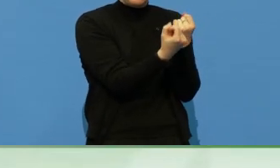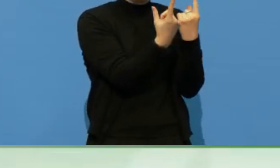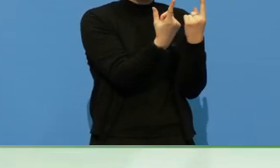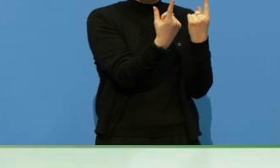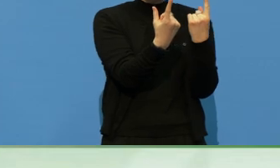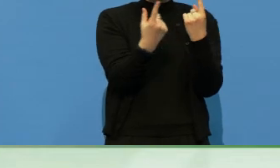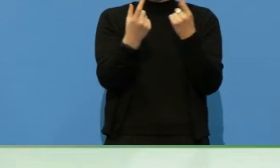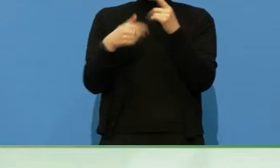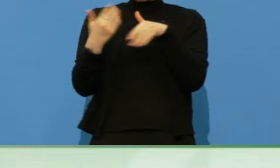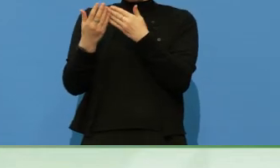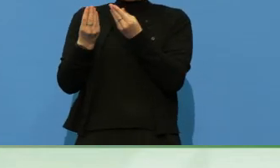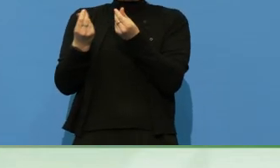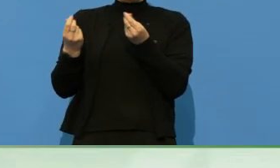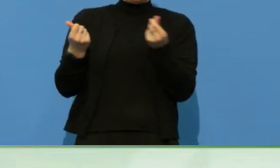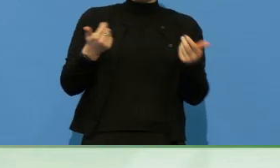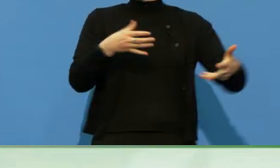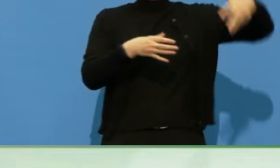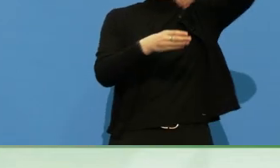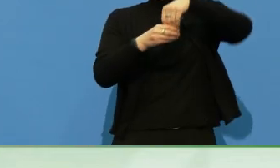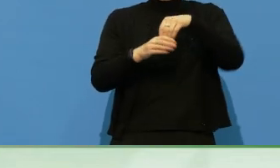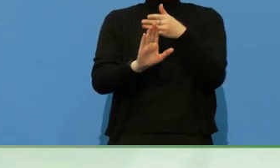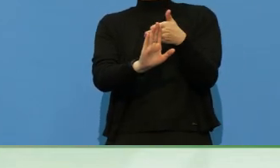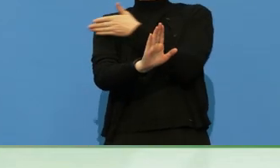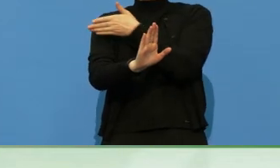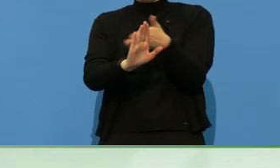graphics and illustrations that